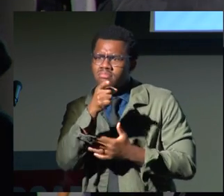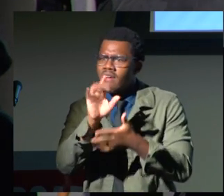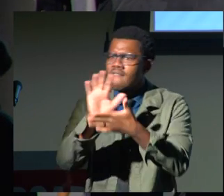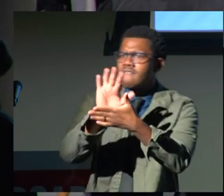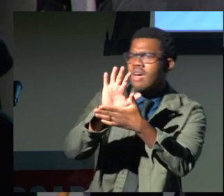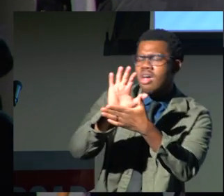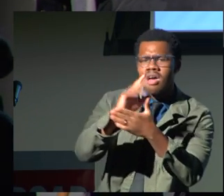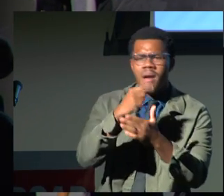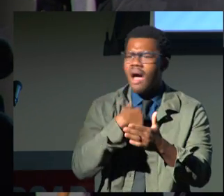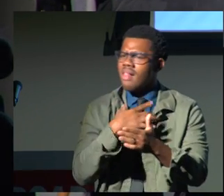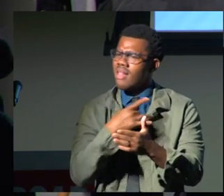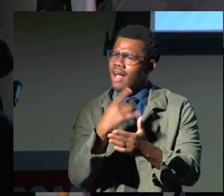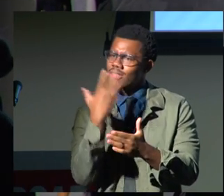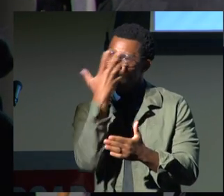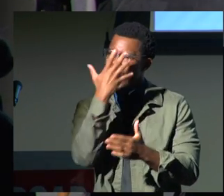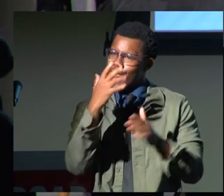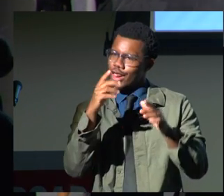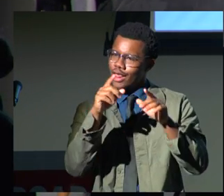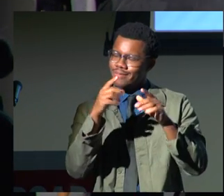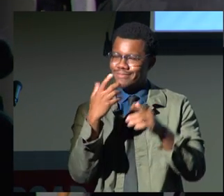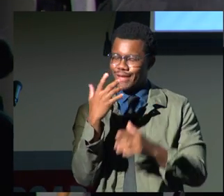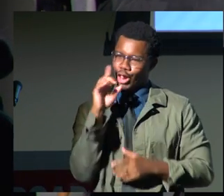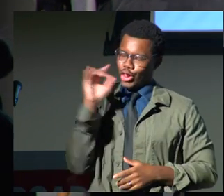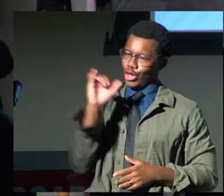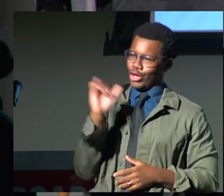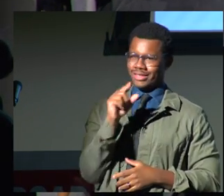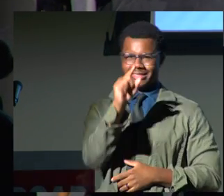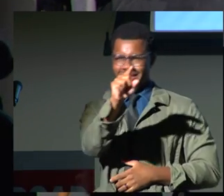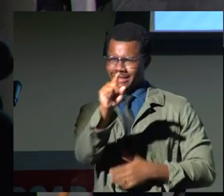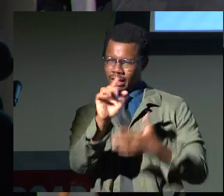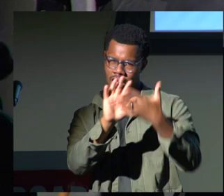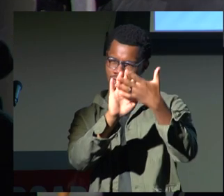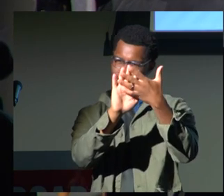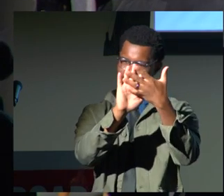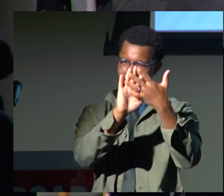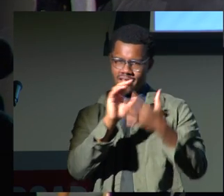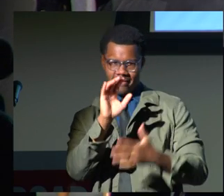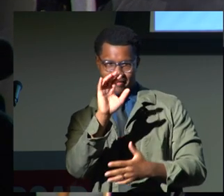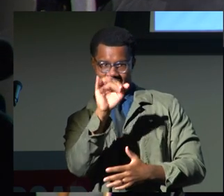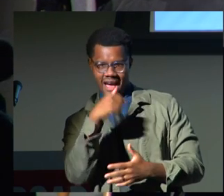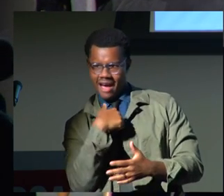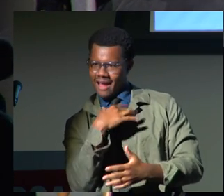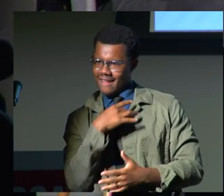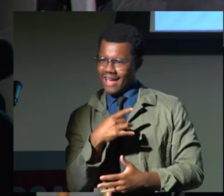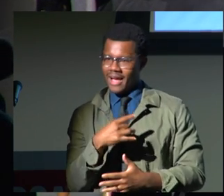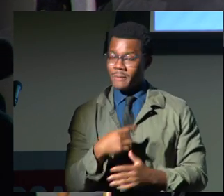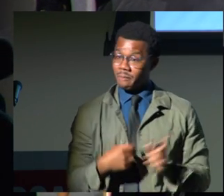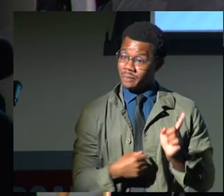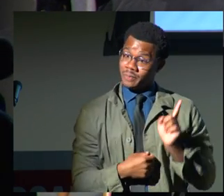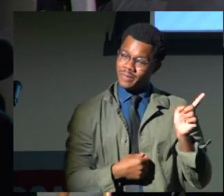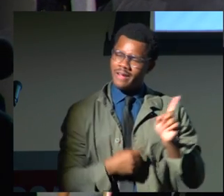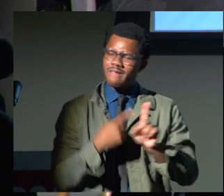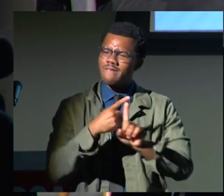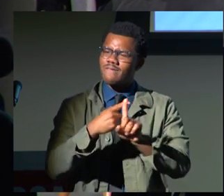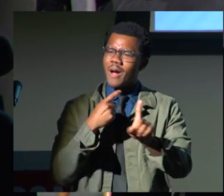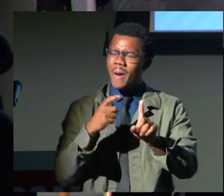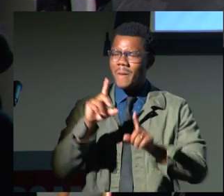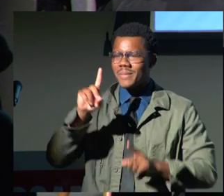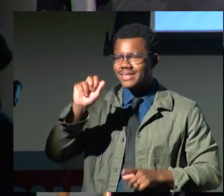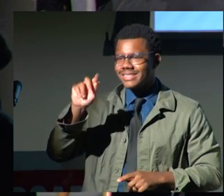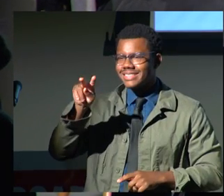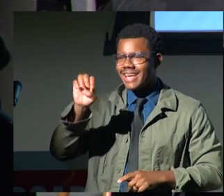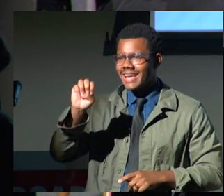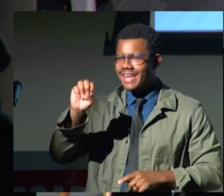the graininess of it. Like this work was from an episode of the Dave Chappelle Show. And